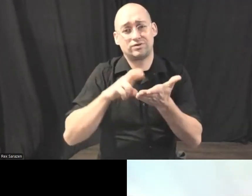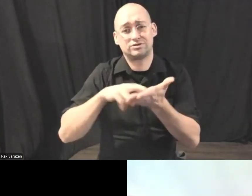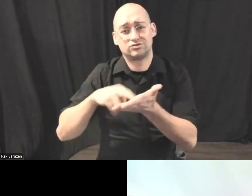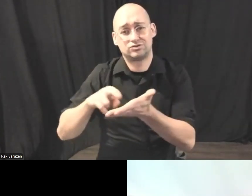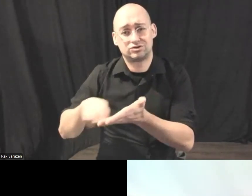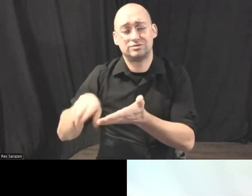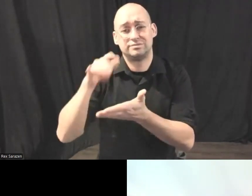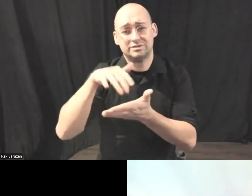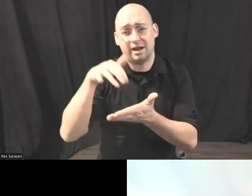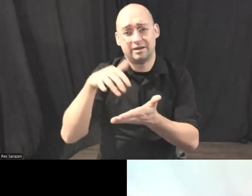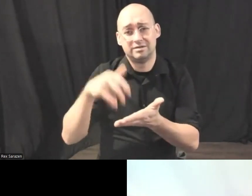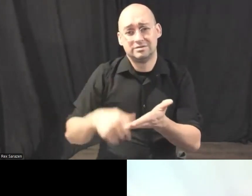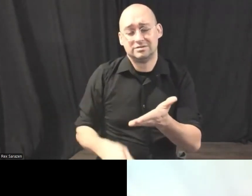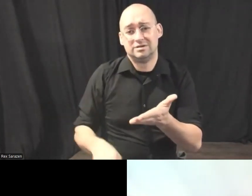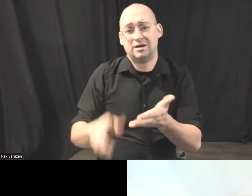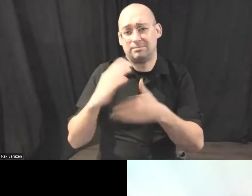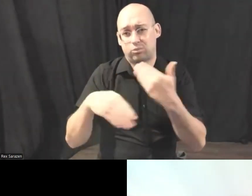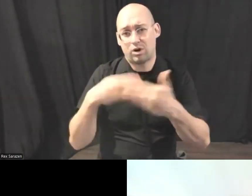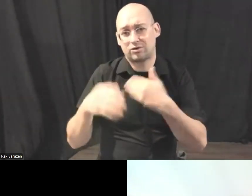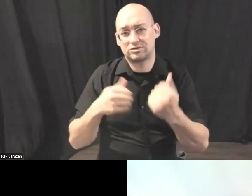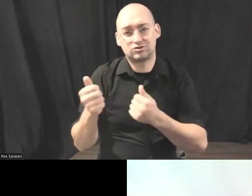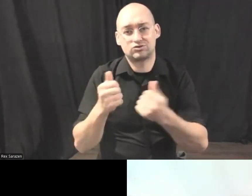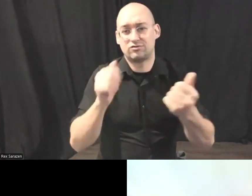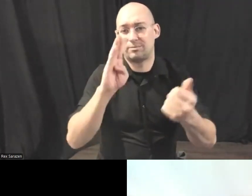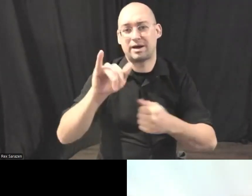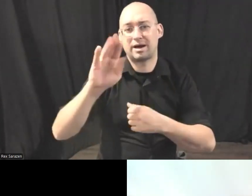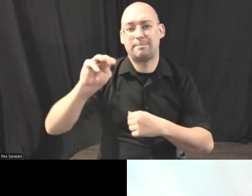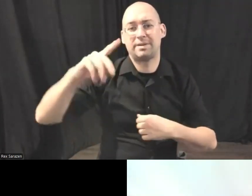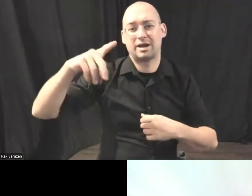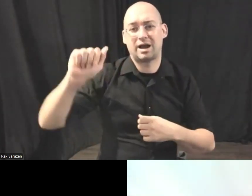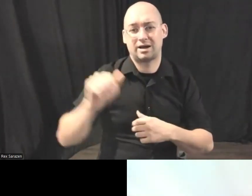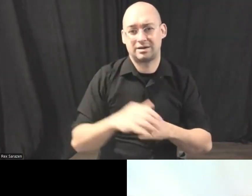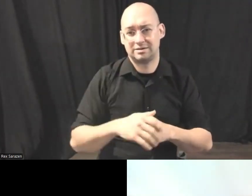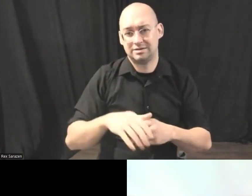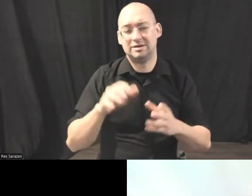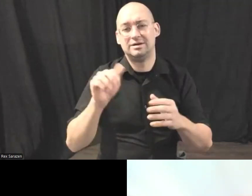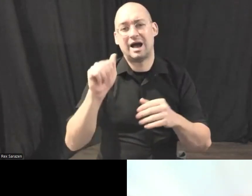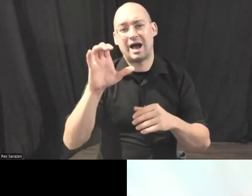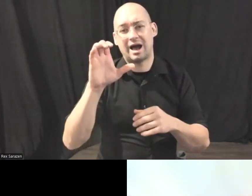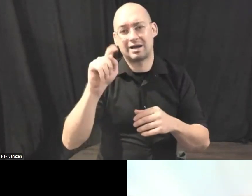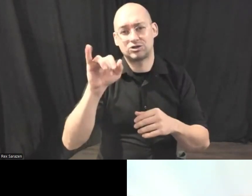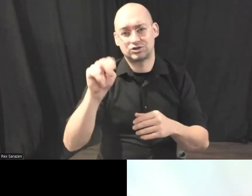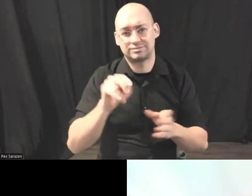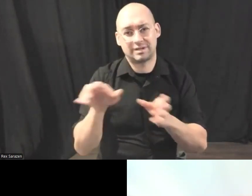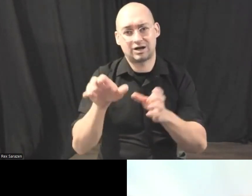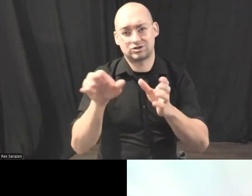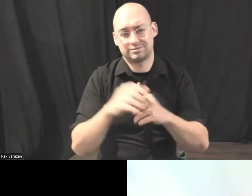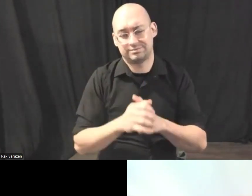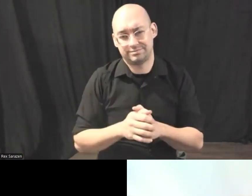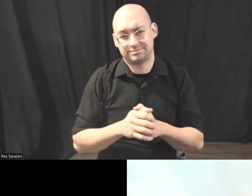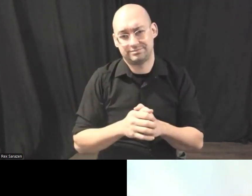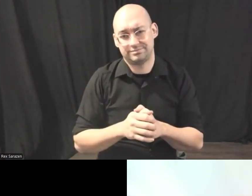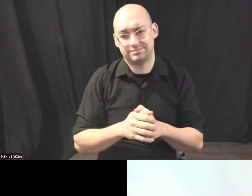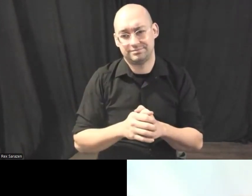studies, and the progress driven by the MPA towards action on these critical priorities. So I would love